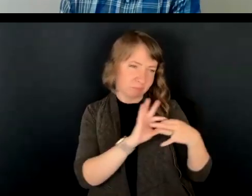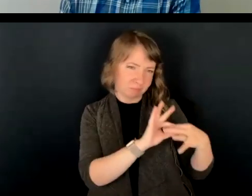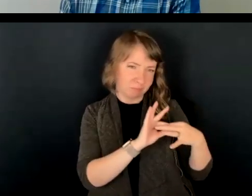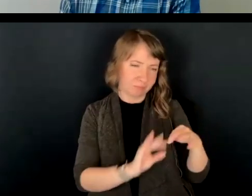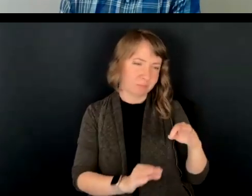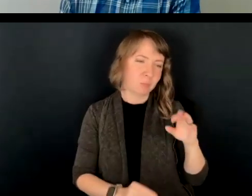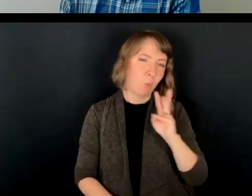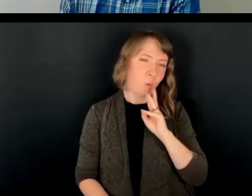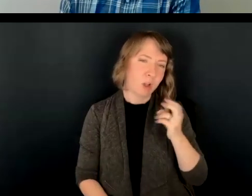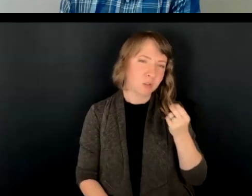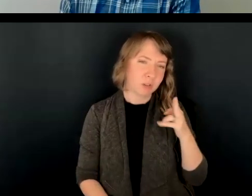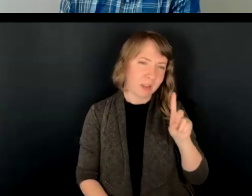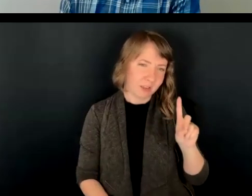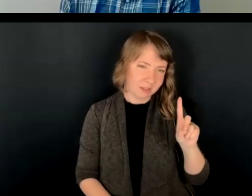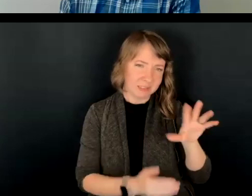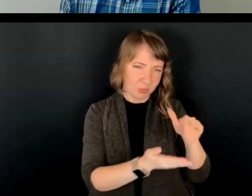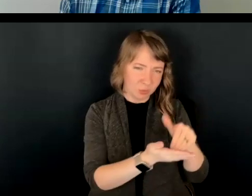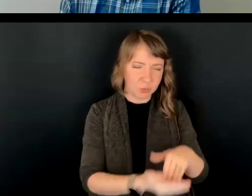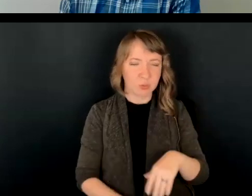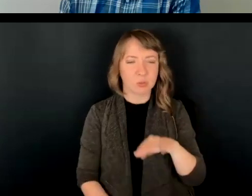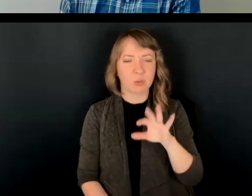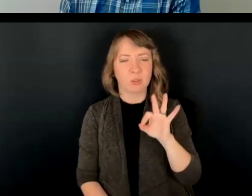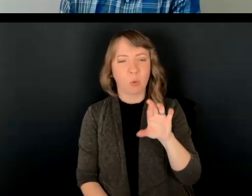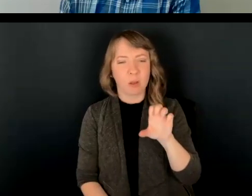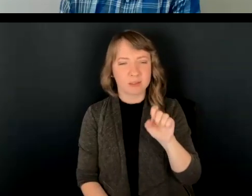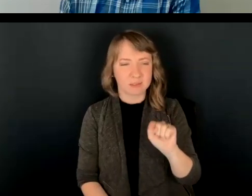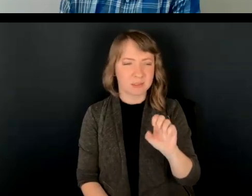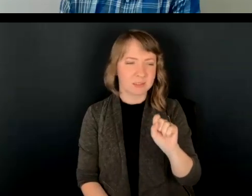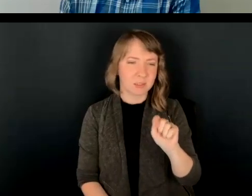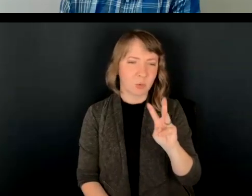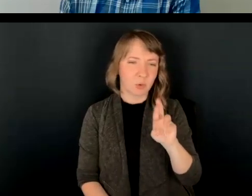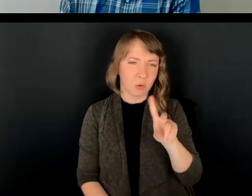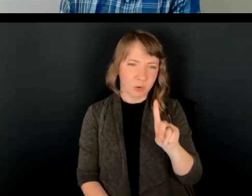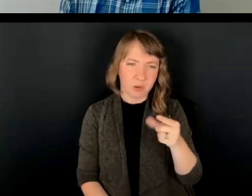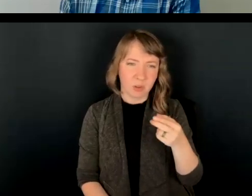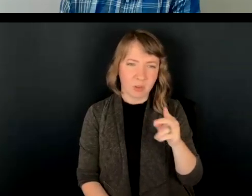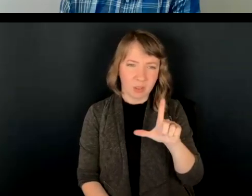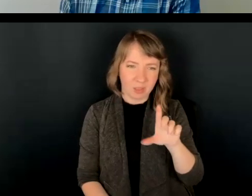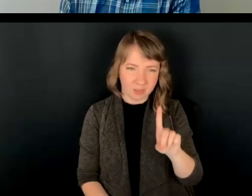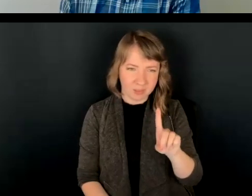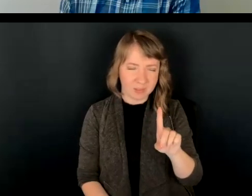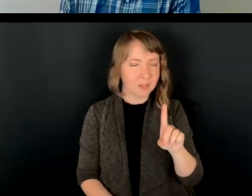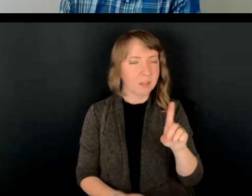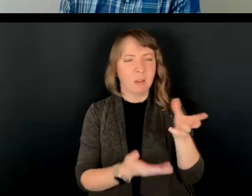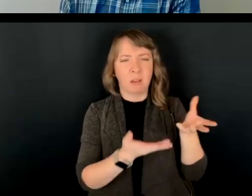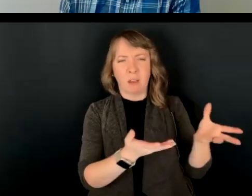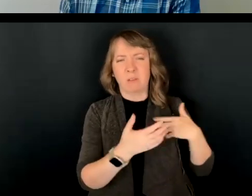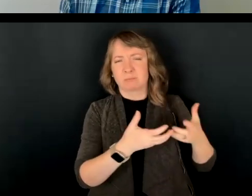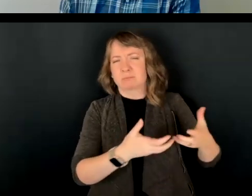Guild to help provide that sort of assistance with this amazing well of institutional knowledge.